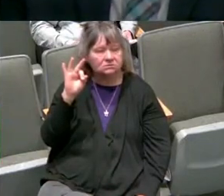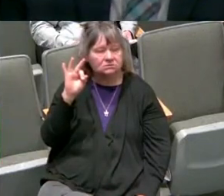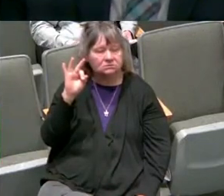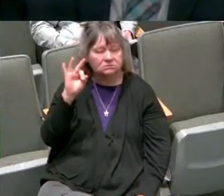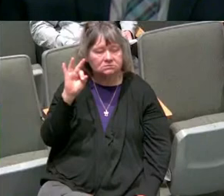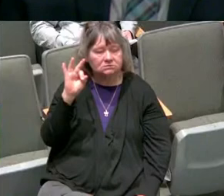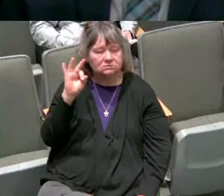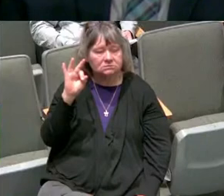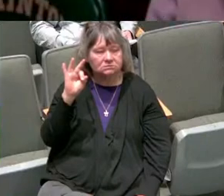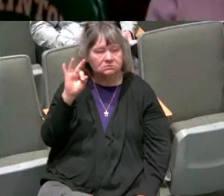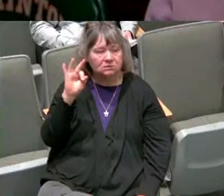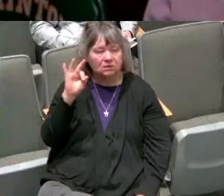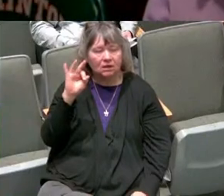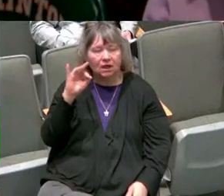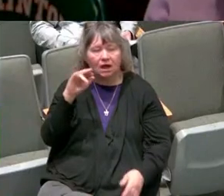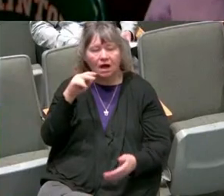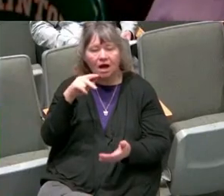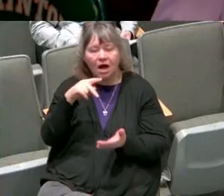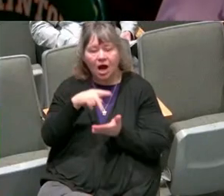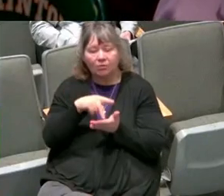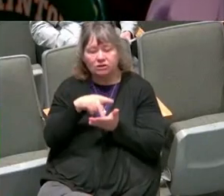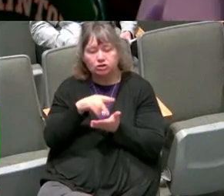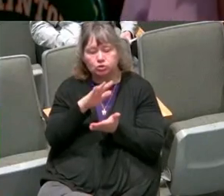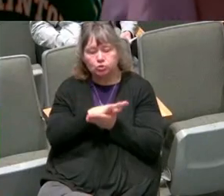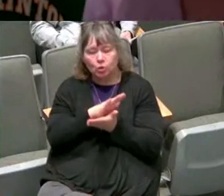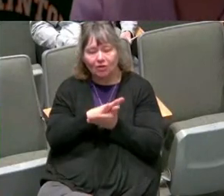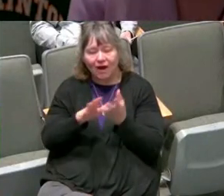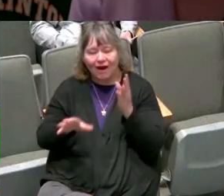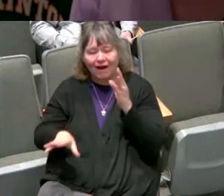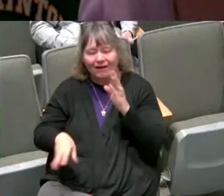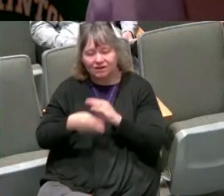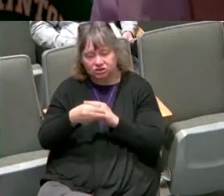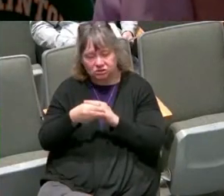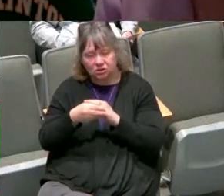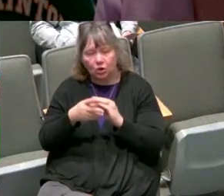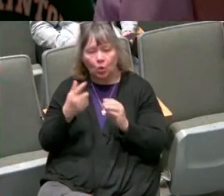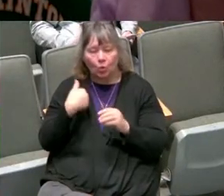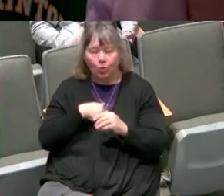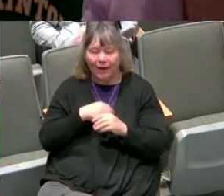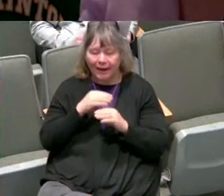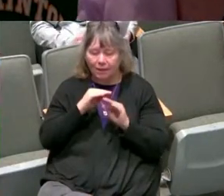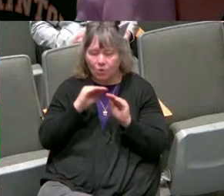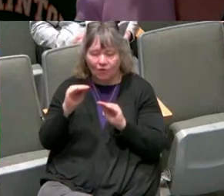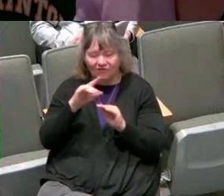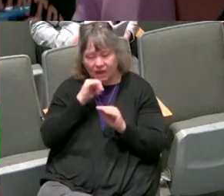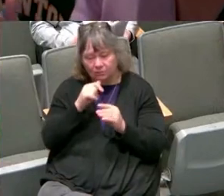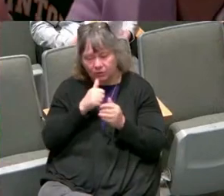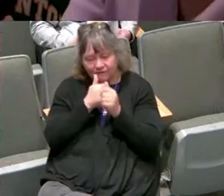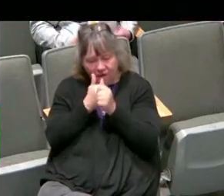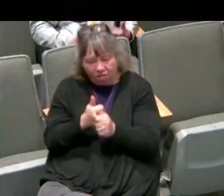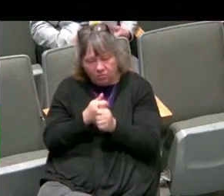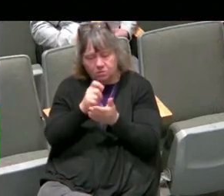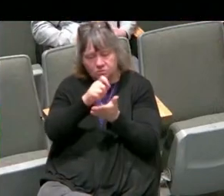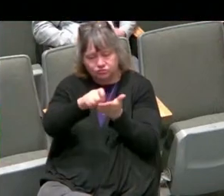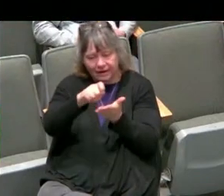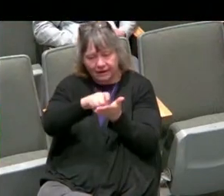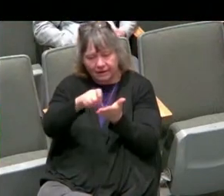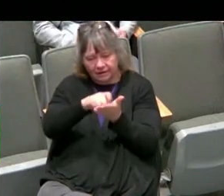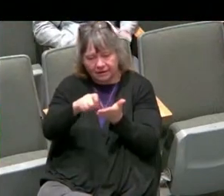Article 19 Hopkins school edition we move the motion as written in the warrant articles and motions document